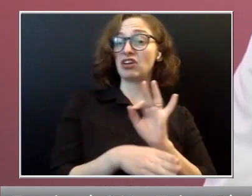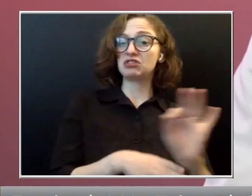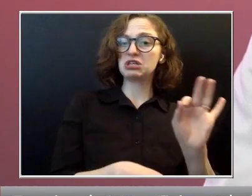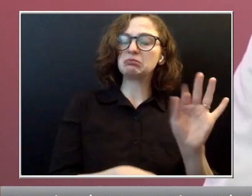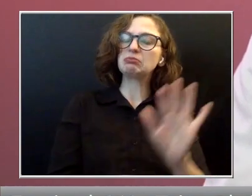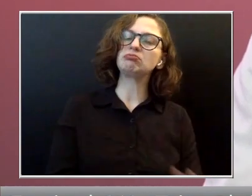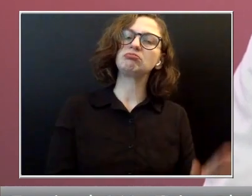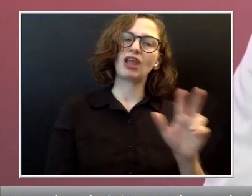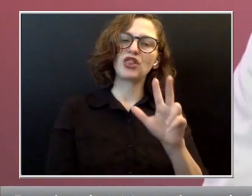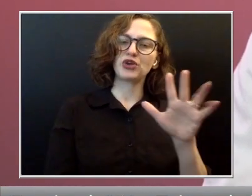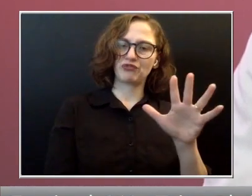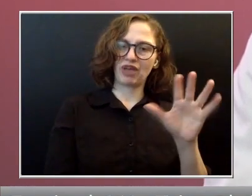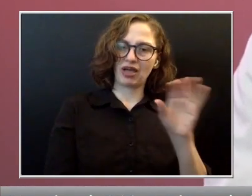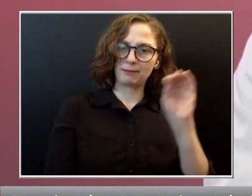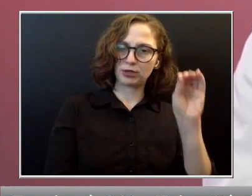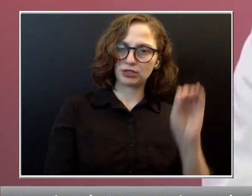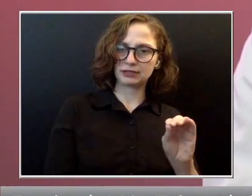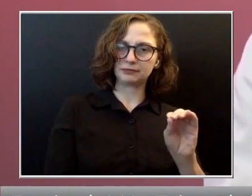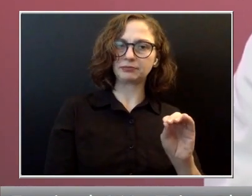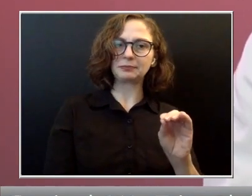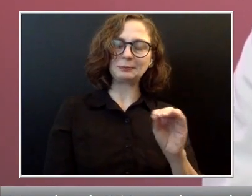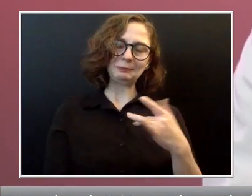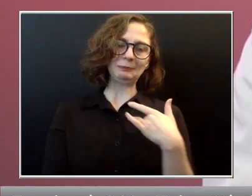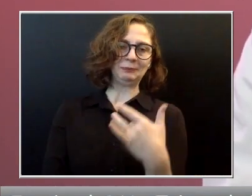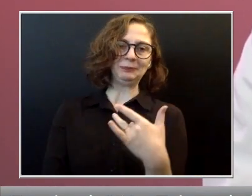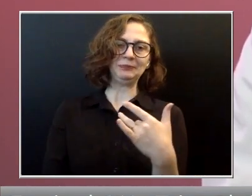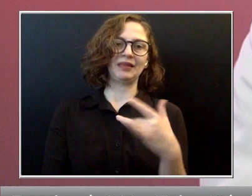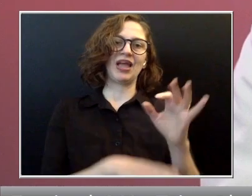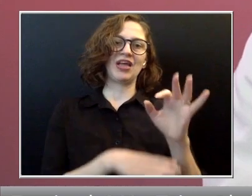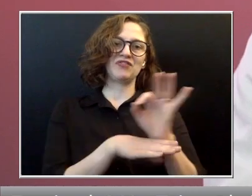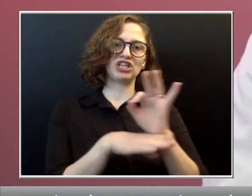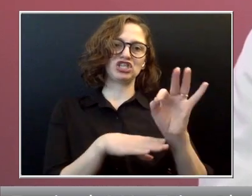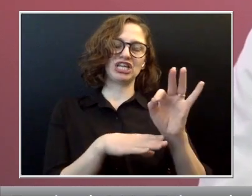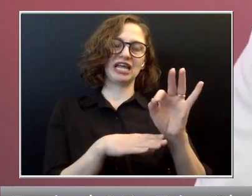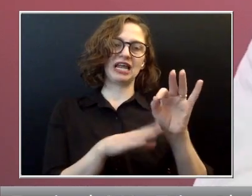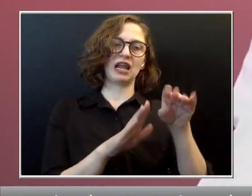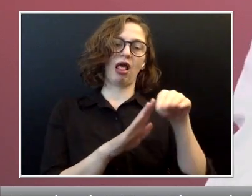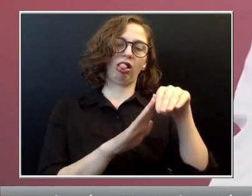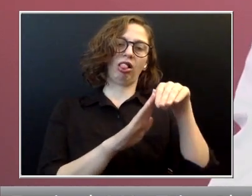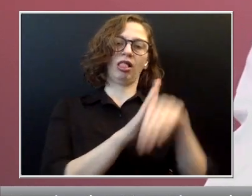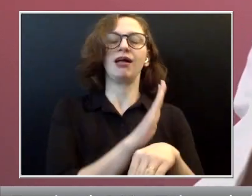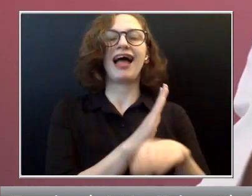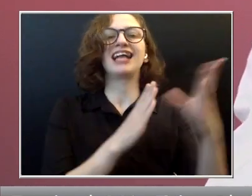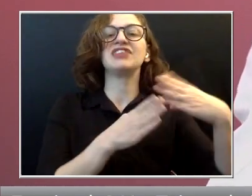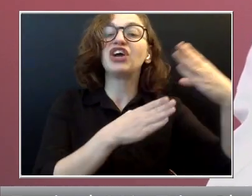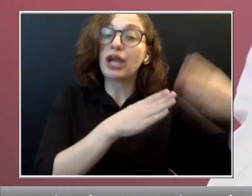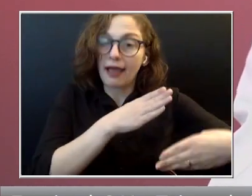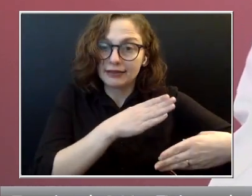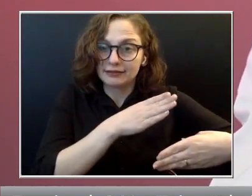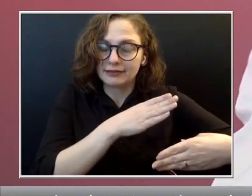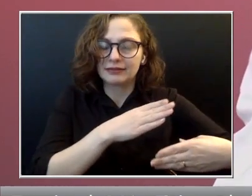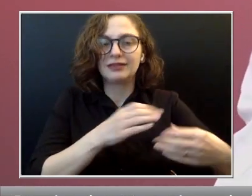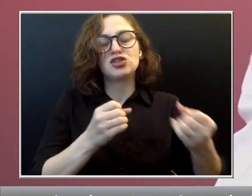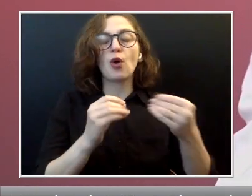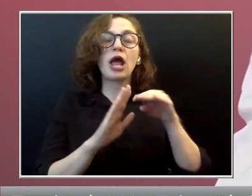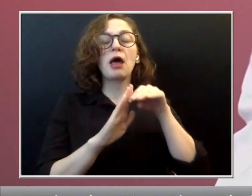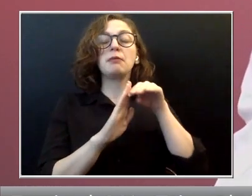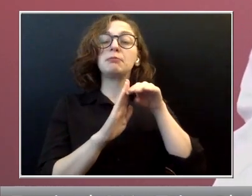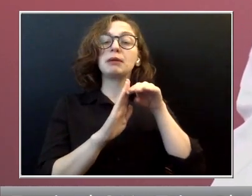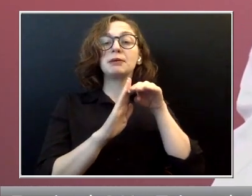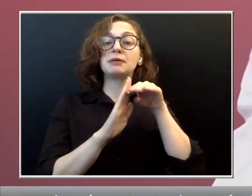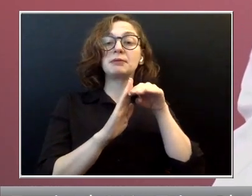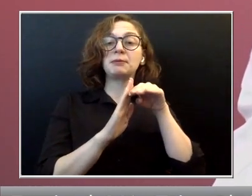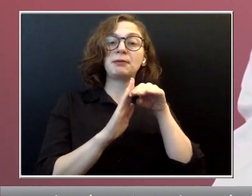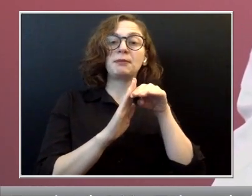function drops at a very last stage of amyloid, and that's not the problem. The problem is, we have shown this in the past